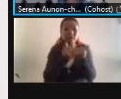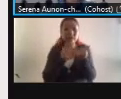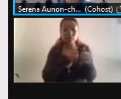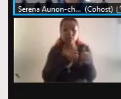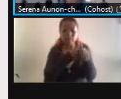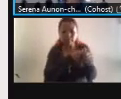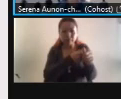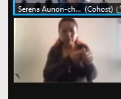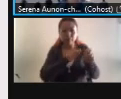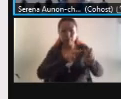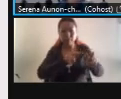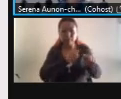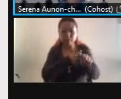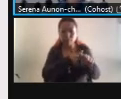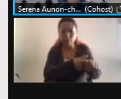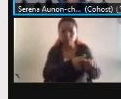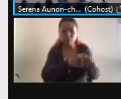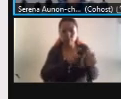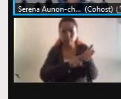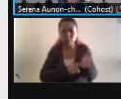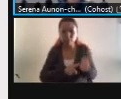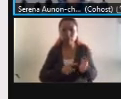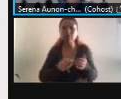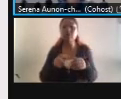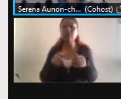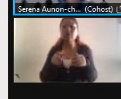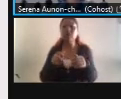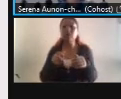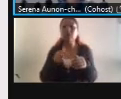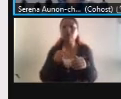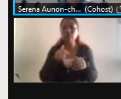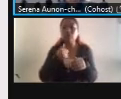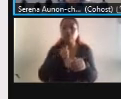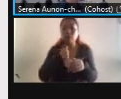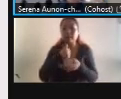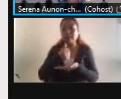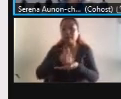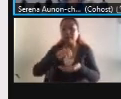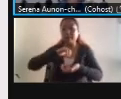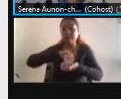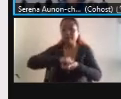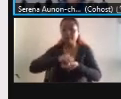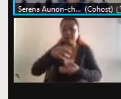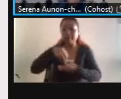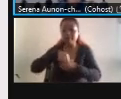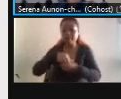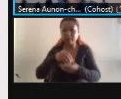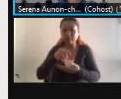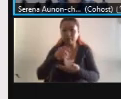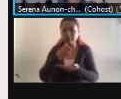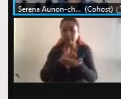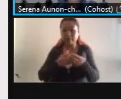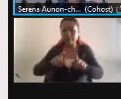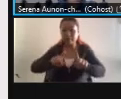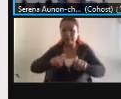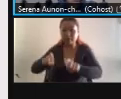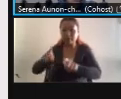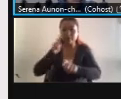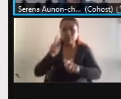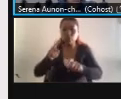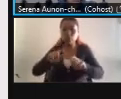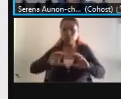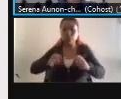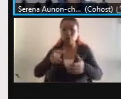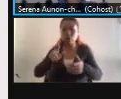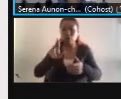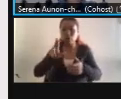that we're continuing to develop. I actually help take part in looking at some of the exams that we do perform on crew members. And so it's actually